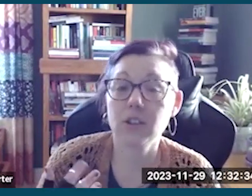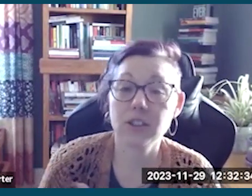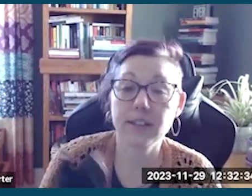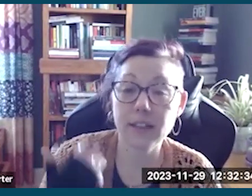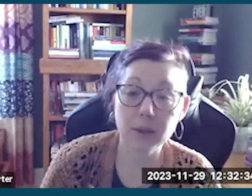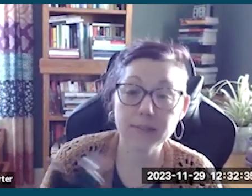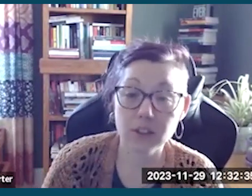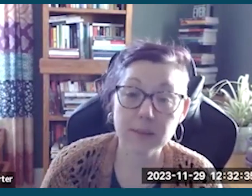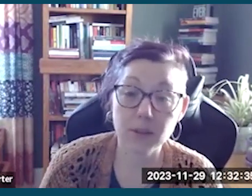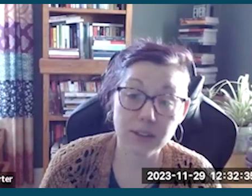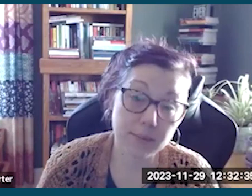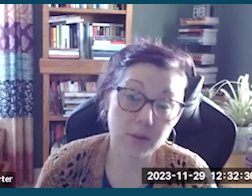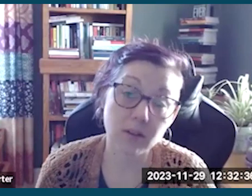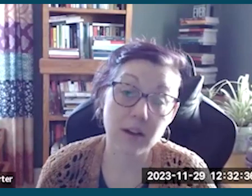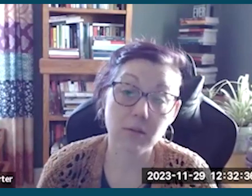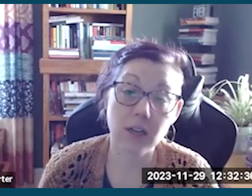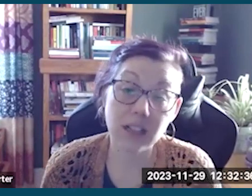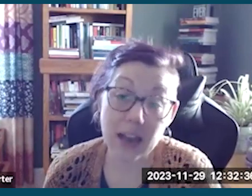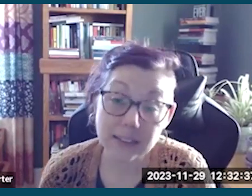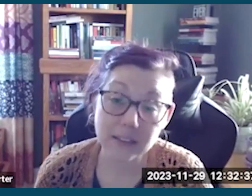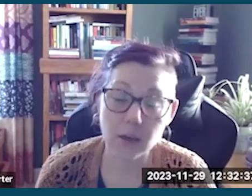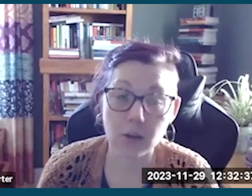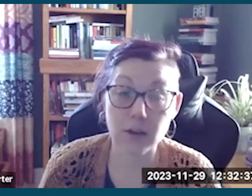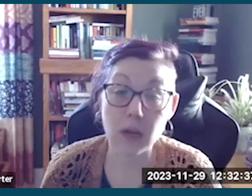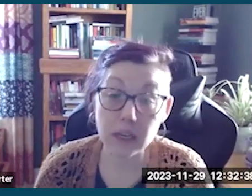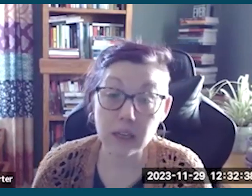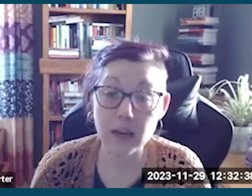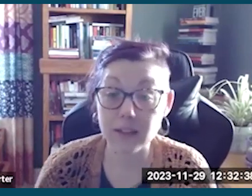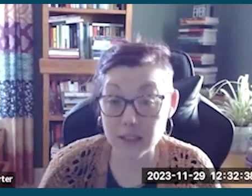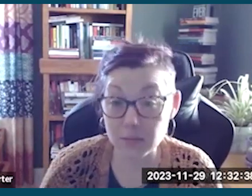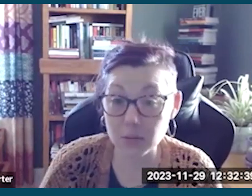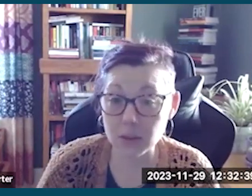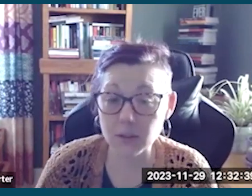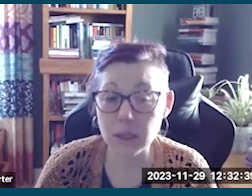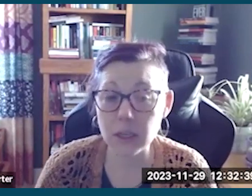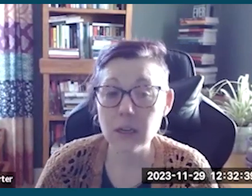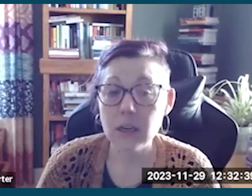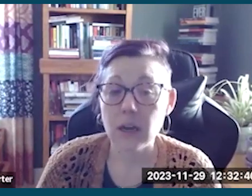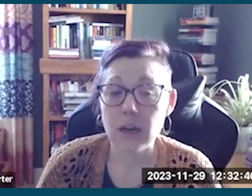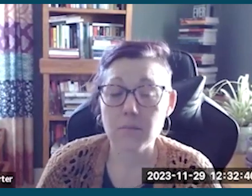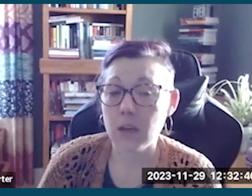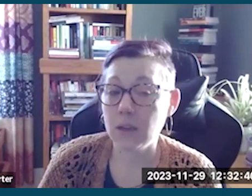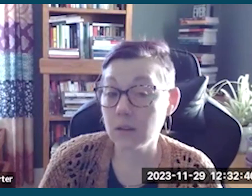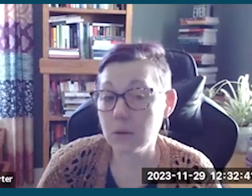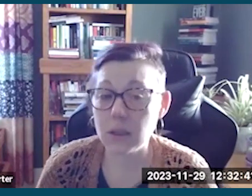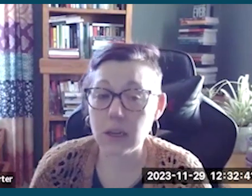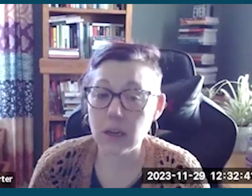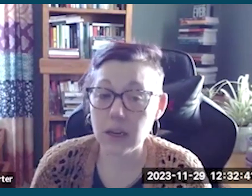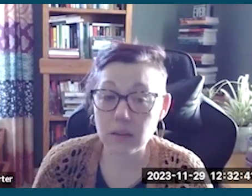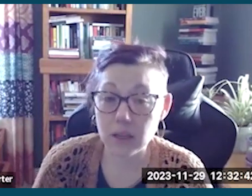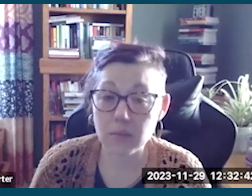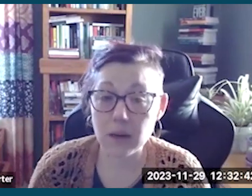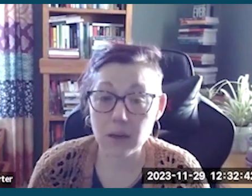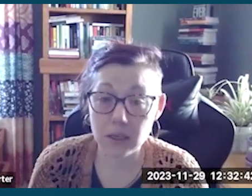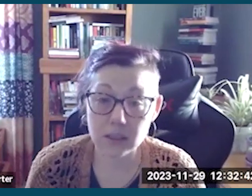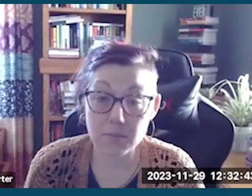And so there's just example after example around class or around money. That's a big one for me. Another one that I